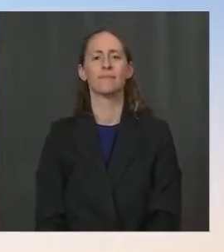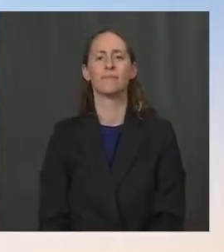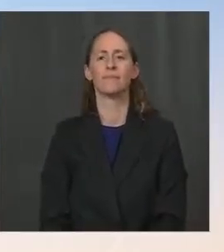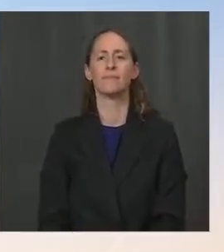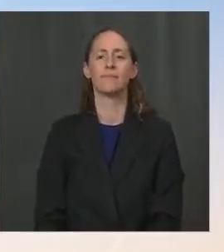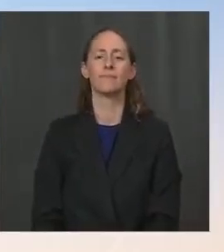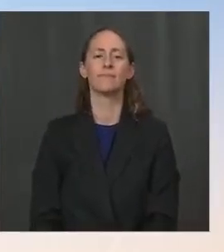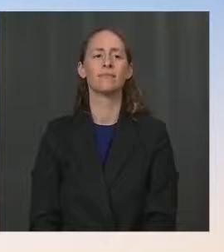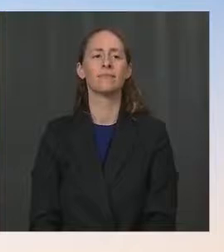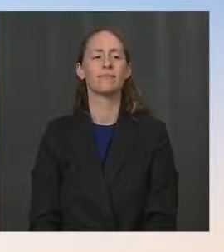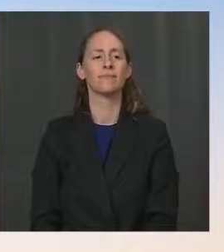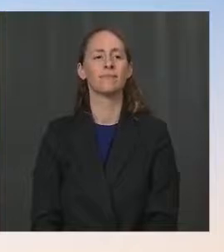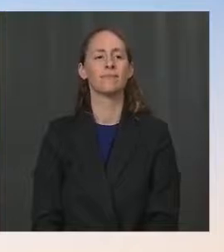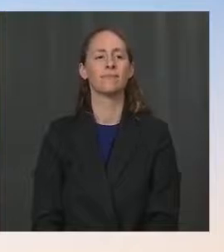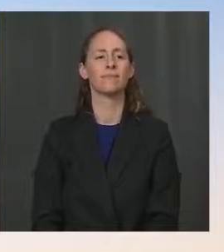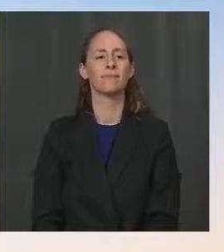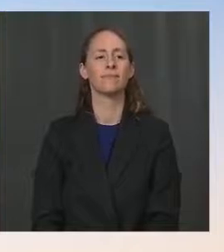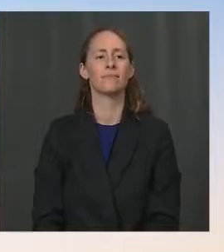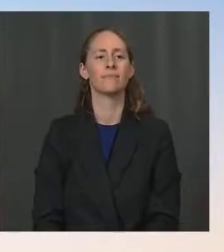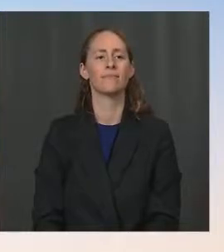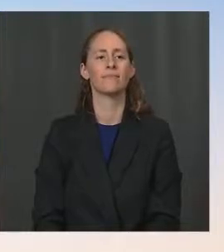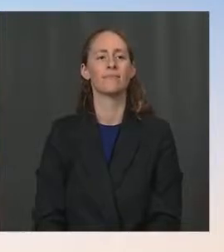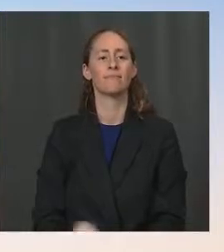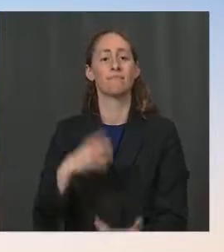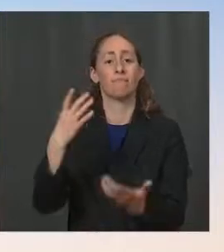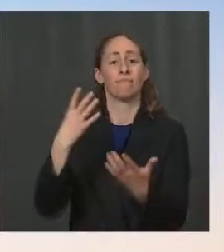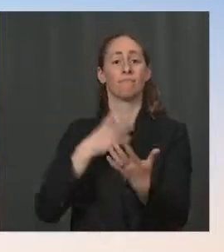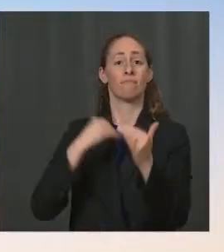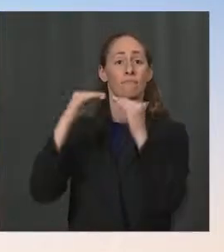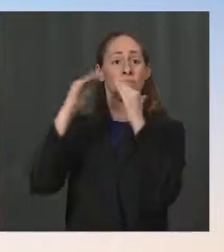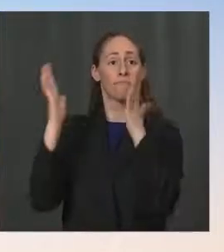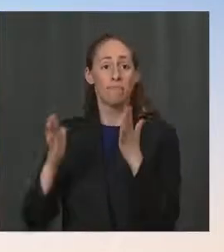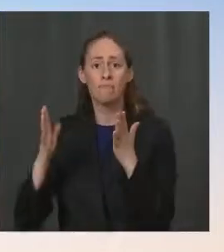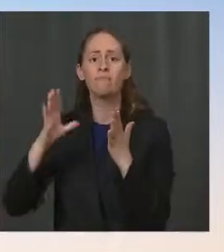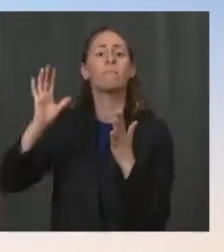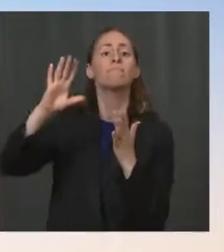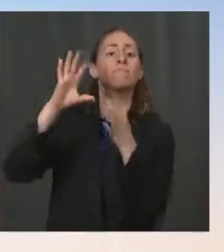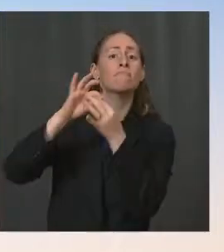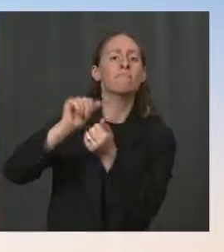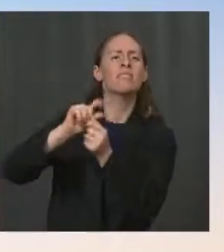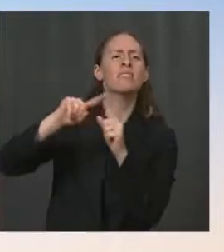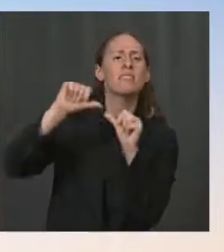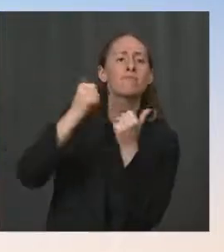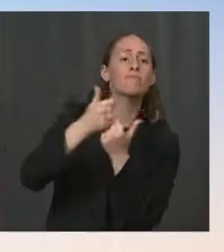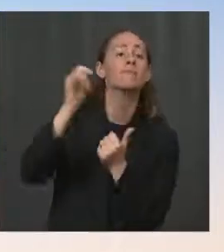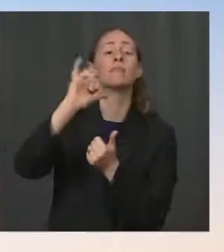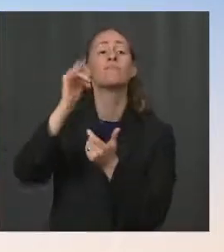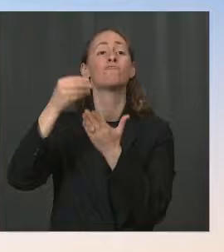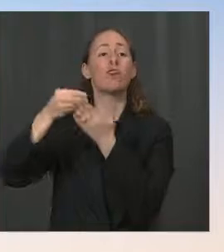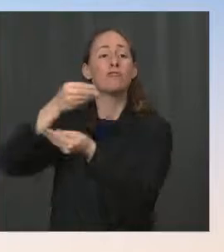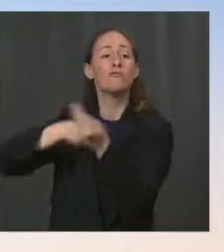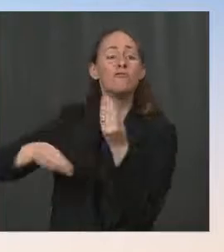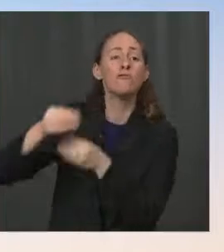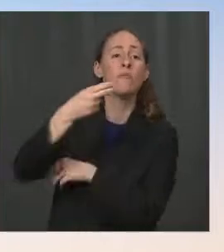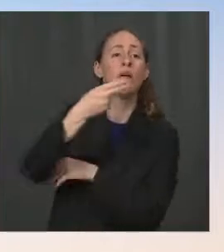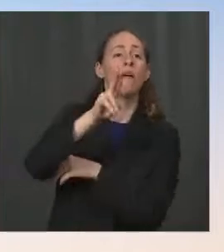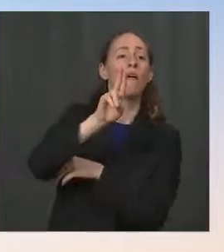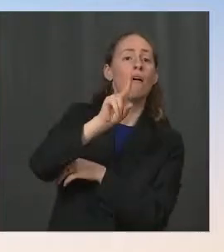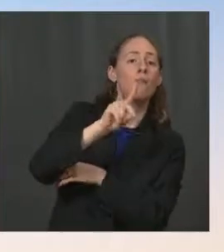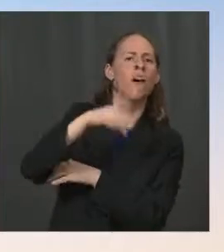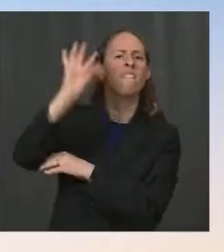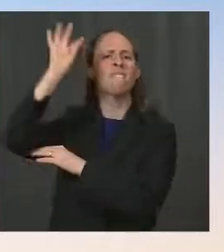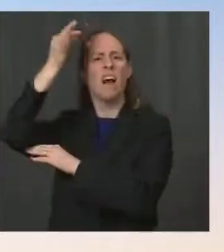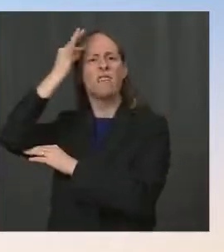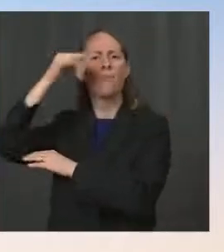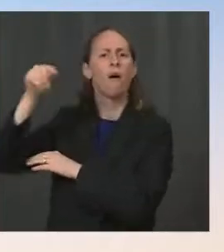the White House and agencies across the federal government, including HUD, Treasury, and the Federal Housing Finance Authority, are announcing steps that will create, preserve,